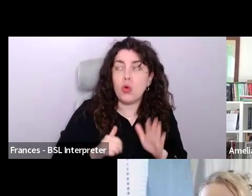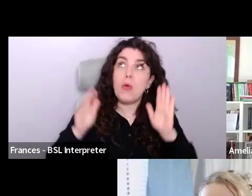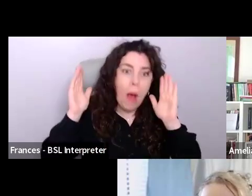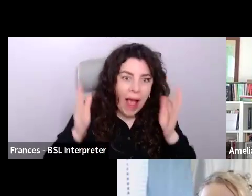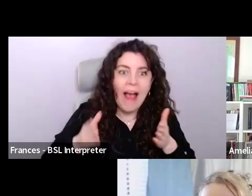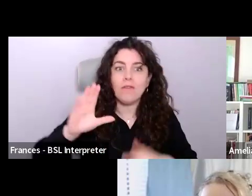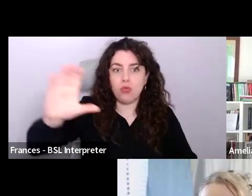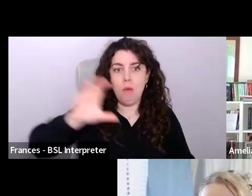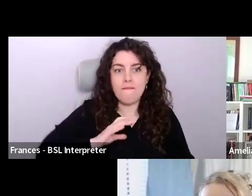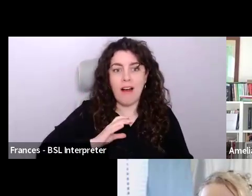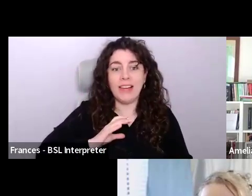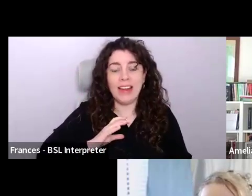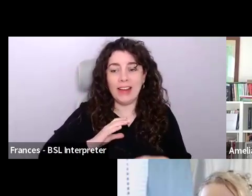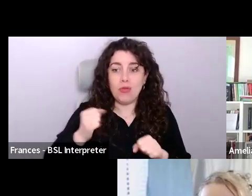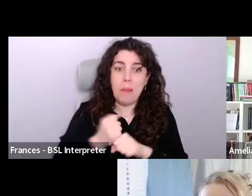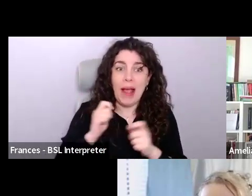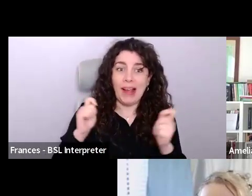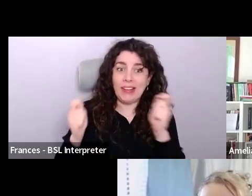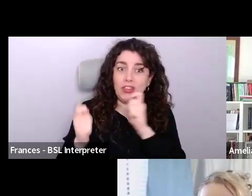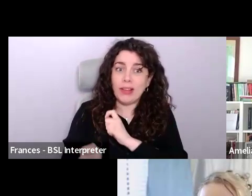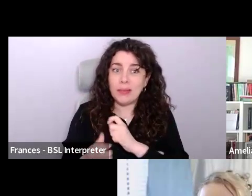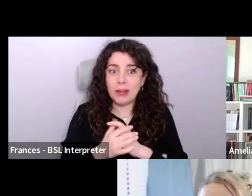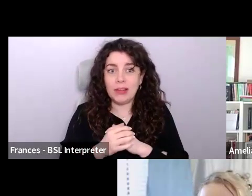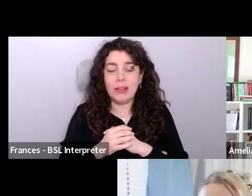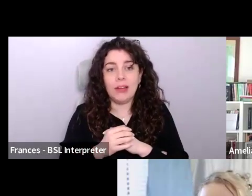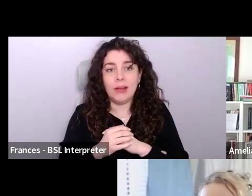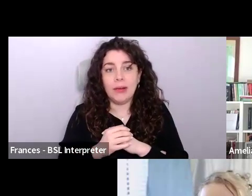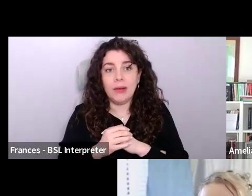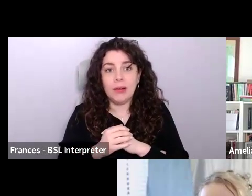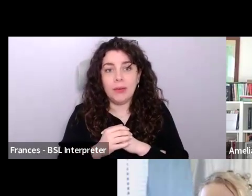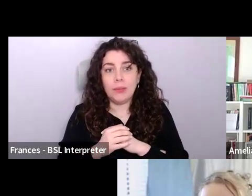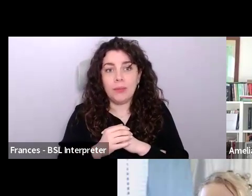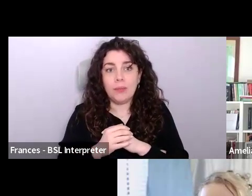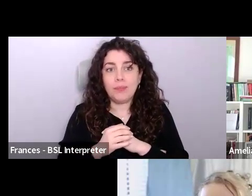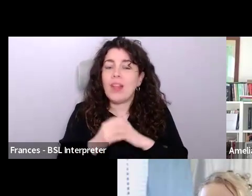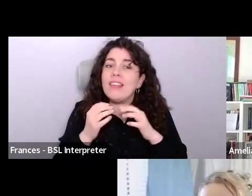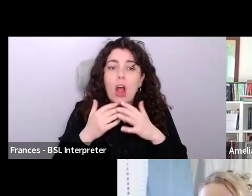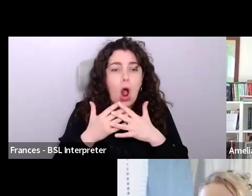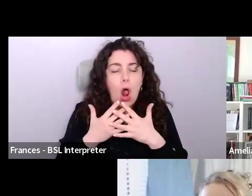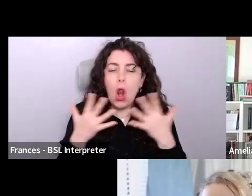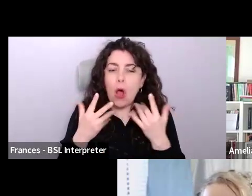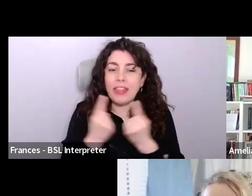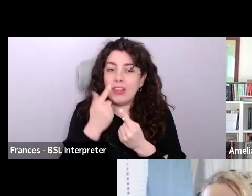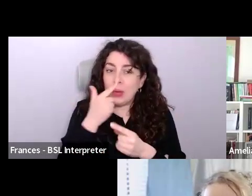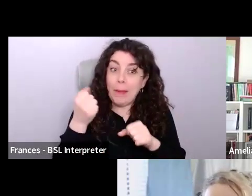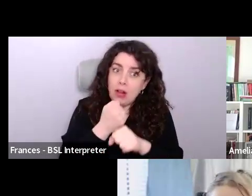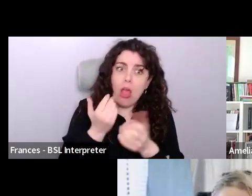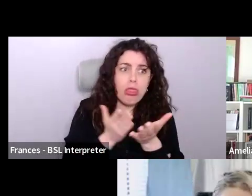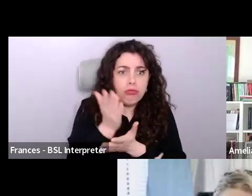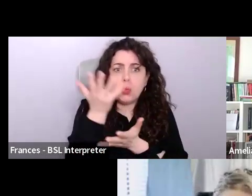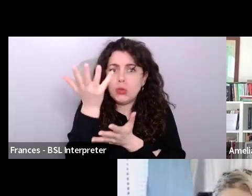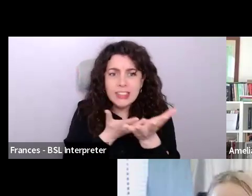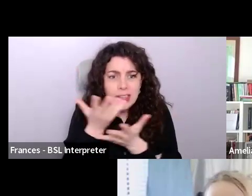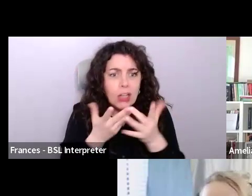funding to adjust the workplace to suit your needs. There's an awful lot that can be done just by discussion and ideas